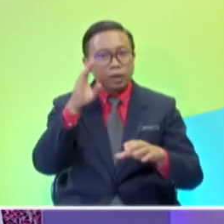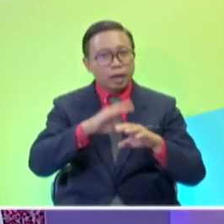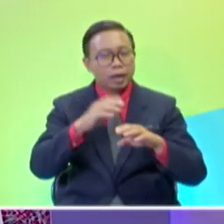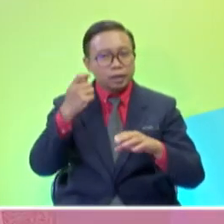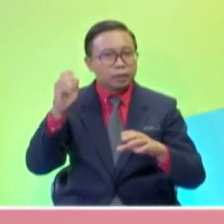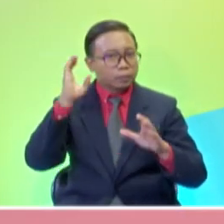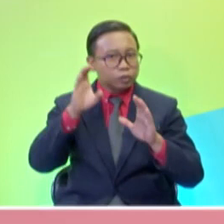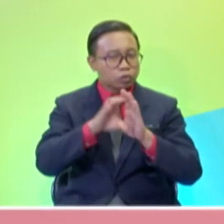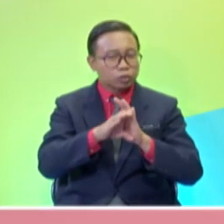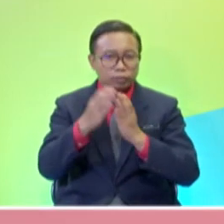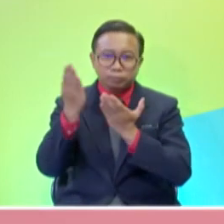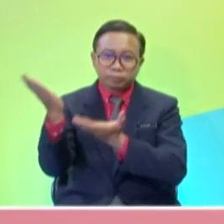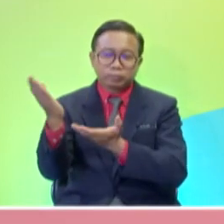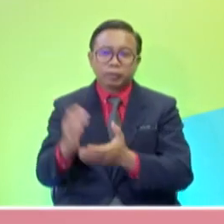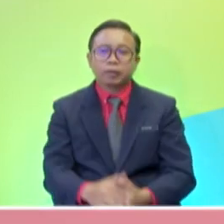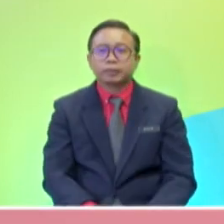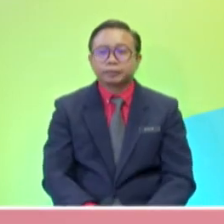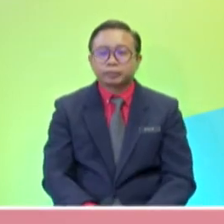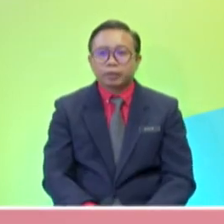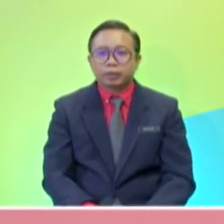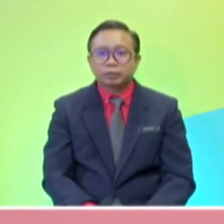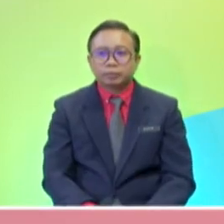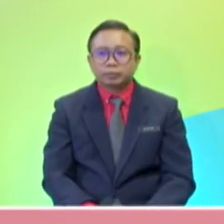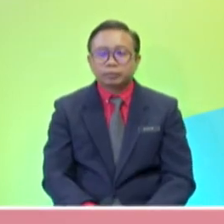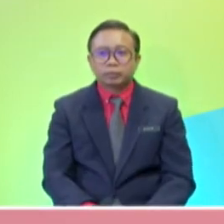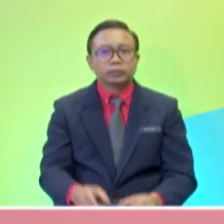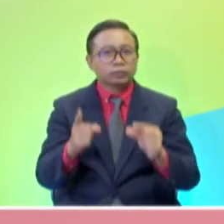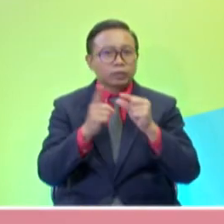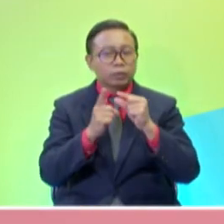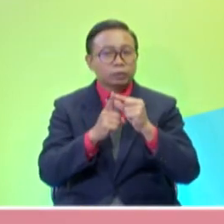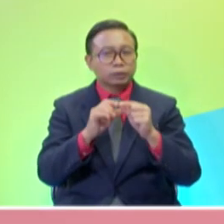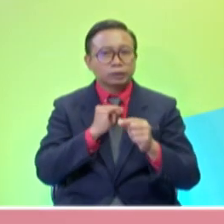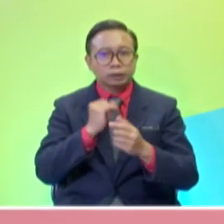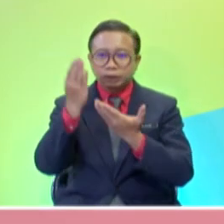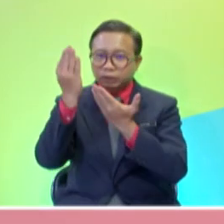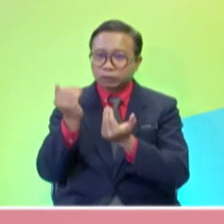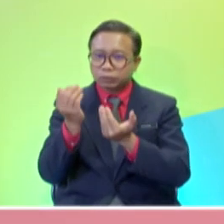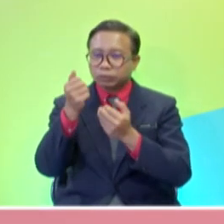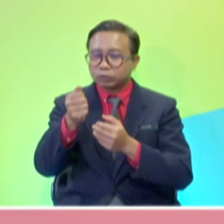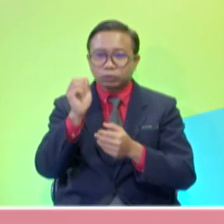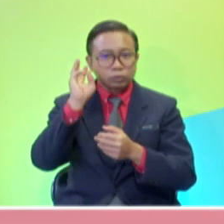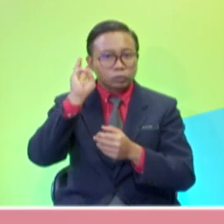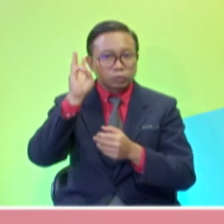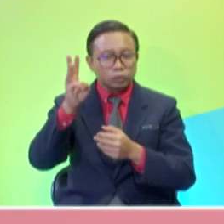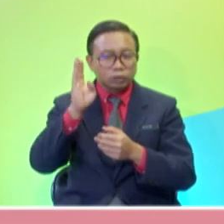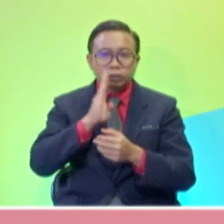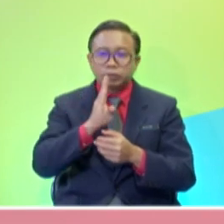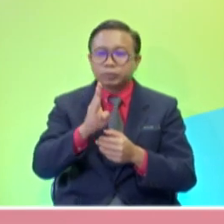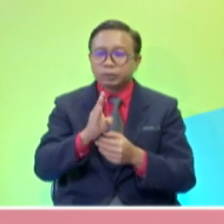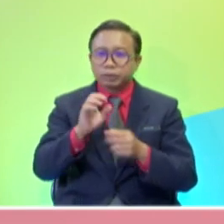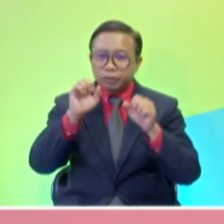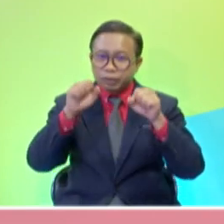on screen. Okay? The words that I'm hoping you will be able to come up